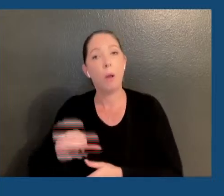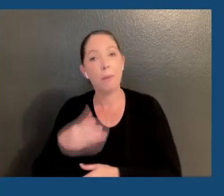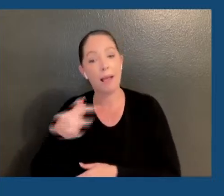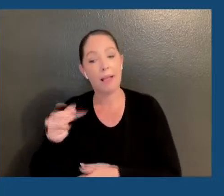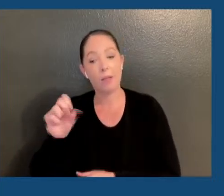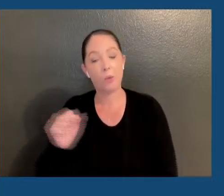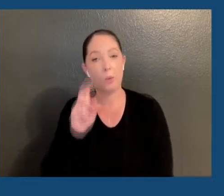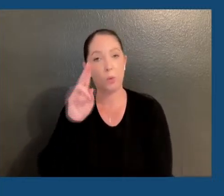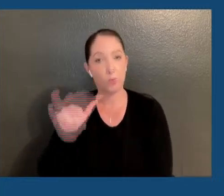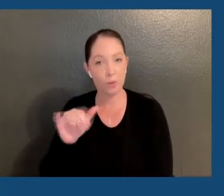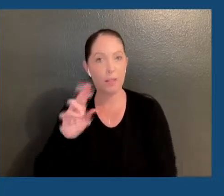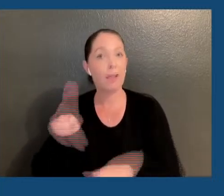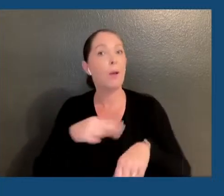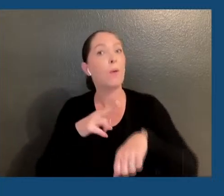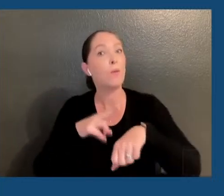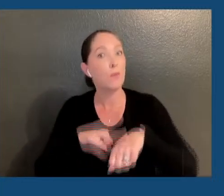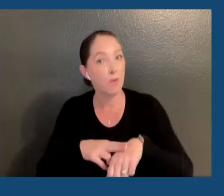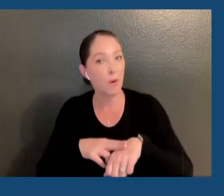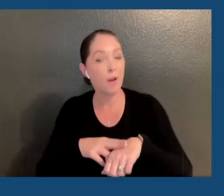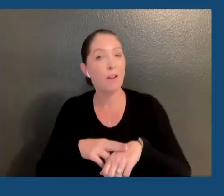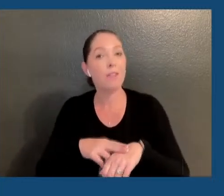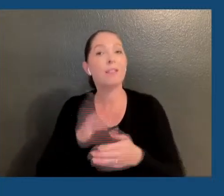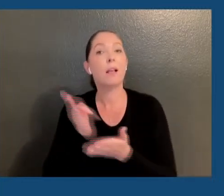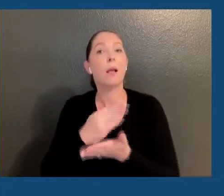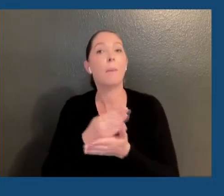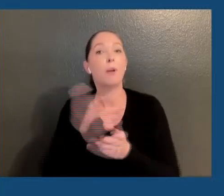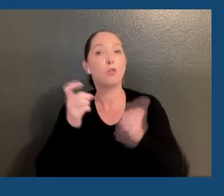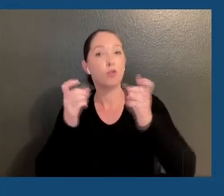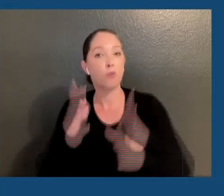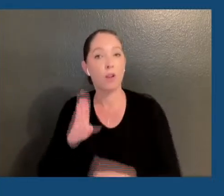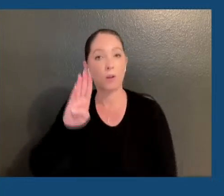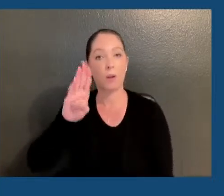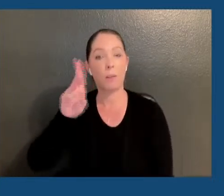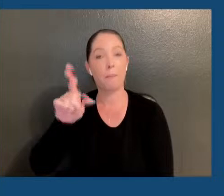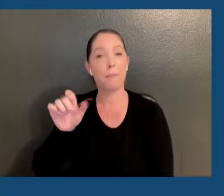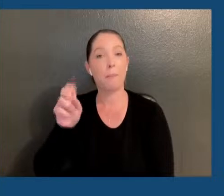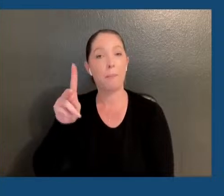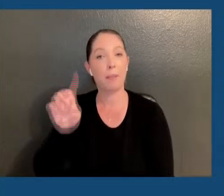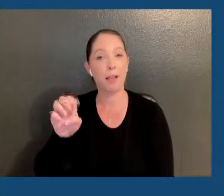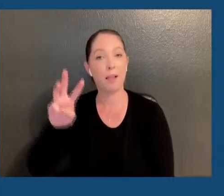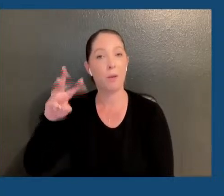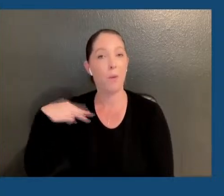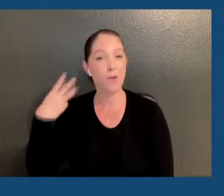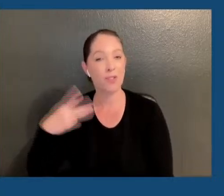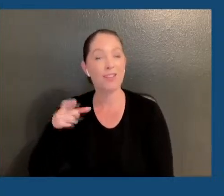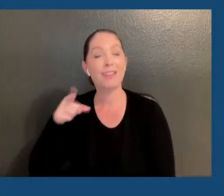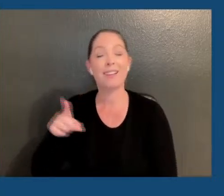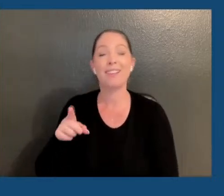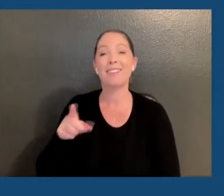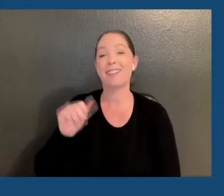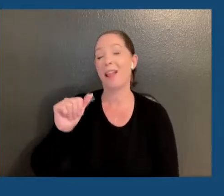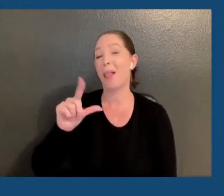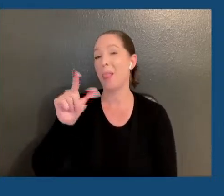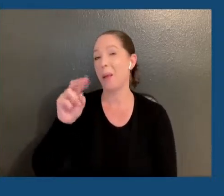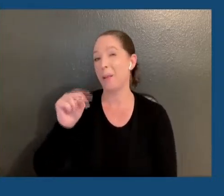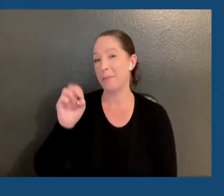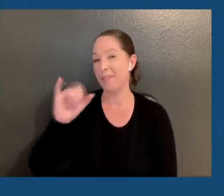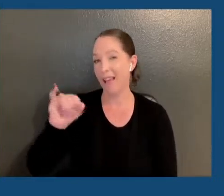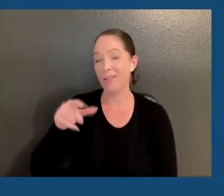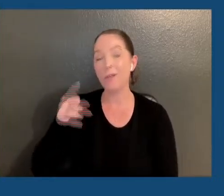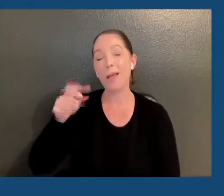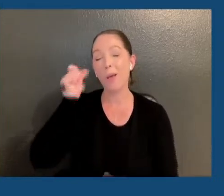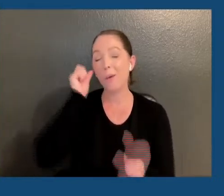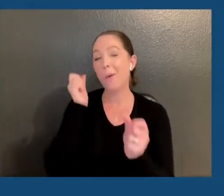Budget Director Blake Washington, who is a UAlbany alum. And so he'll remember that at